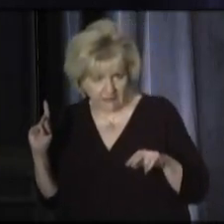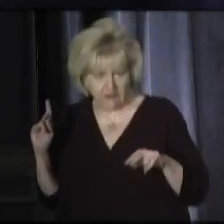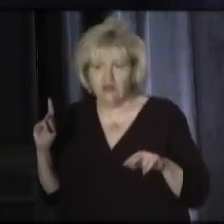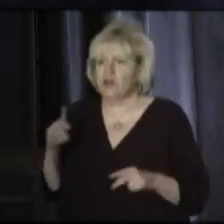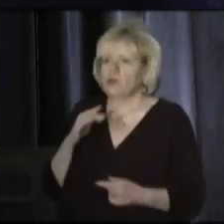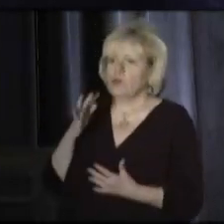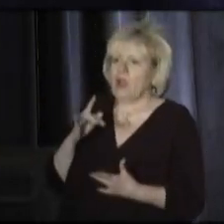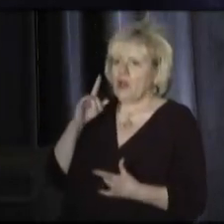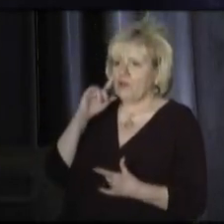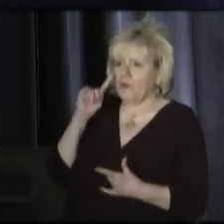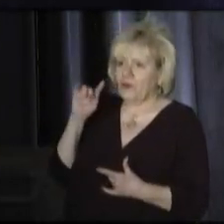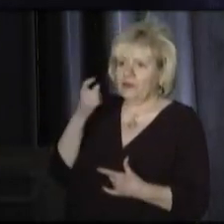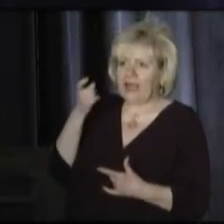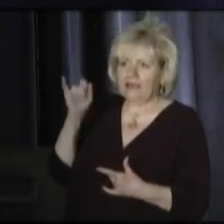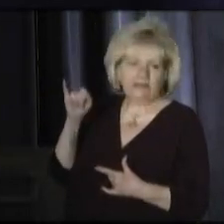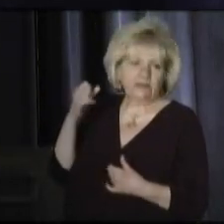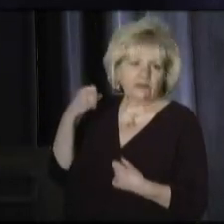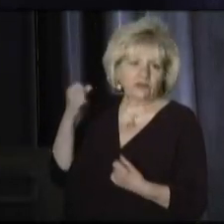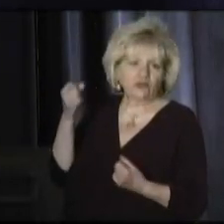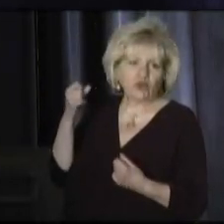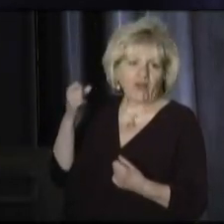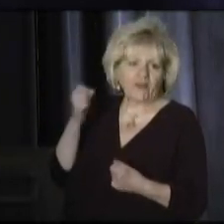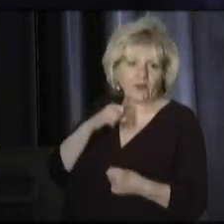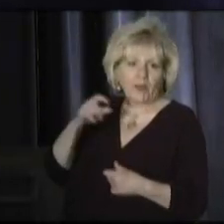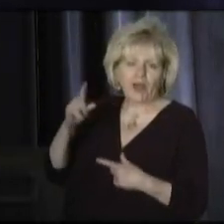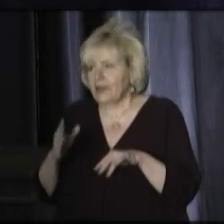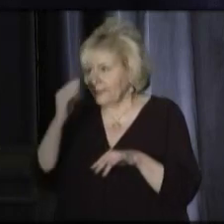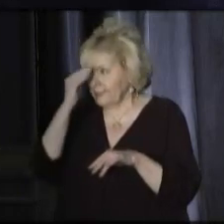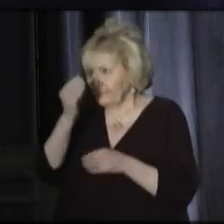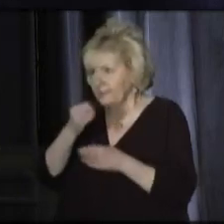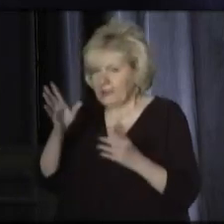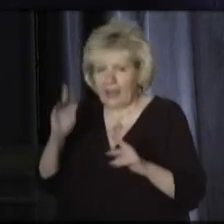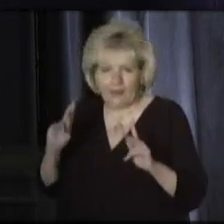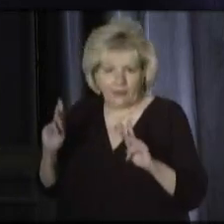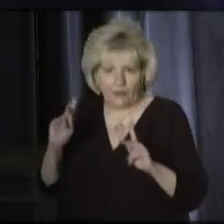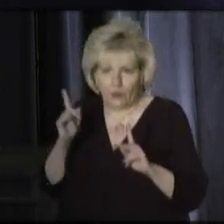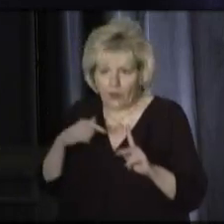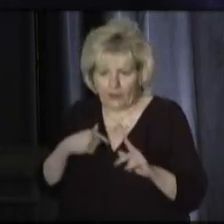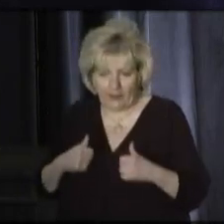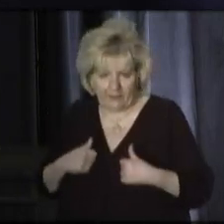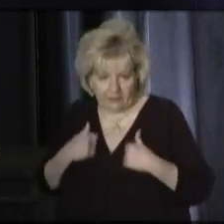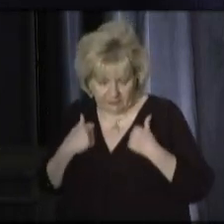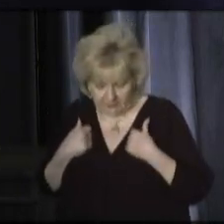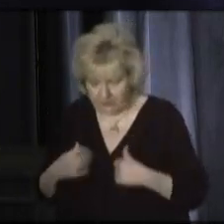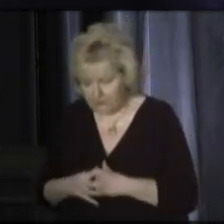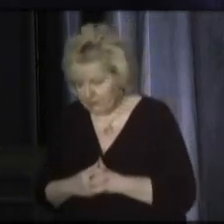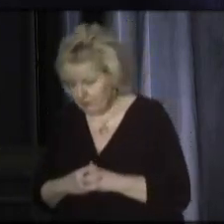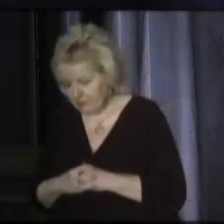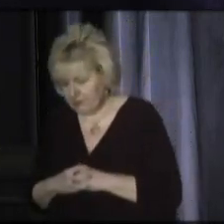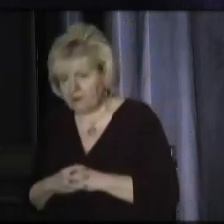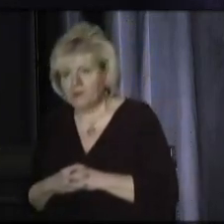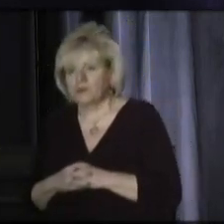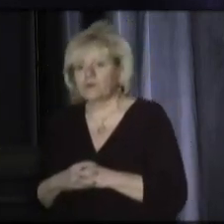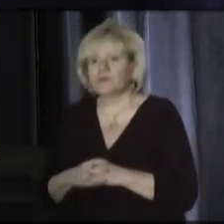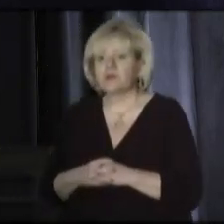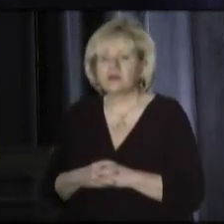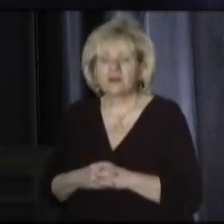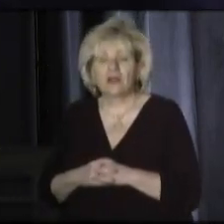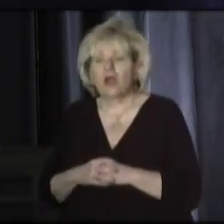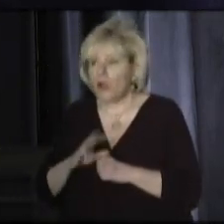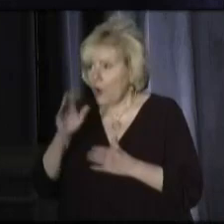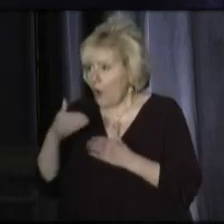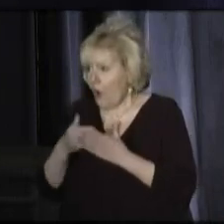letters, the title, My Turn, printed on red reflective foil. Then, across the skin of her shoulders,